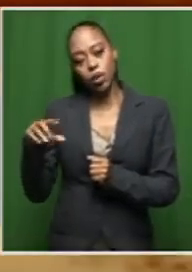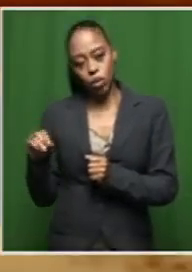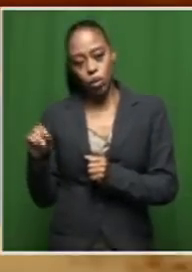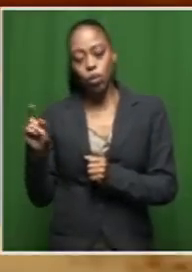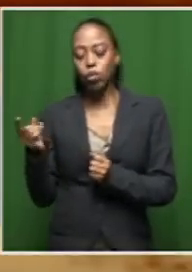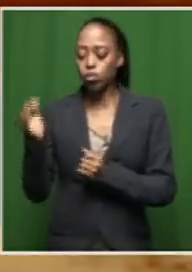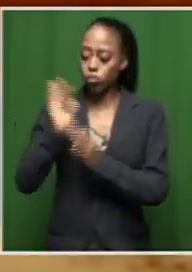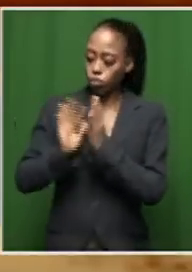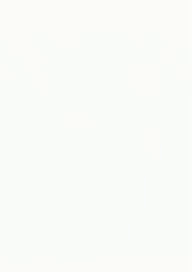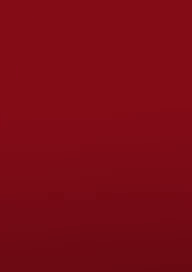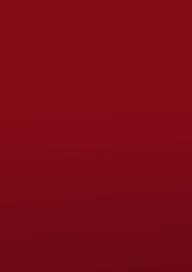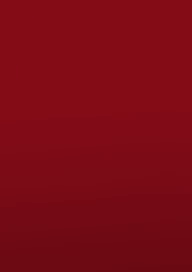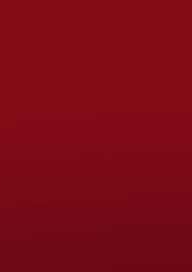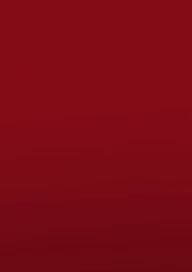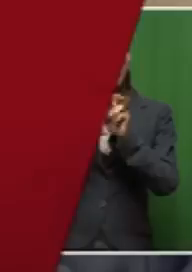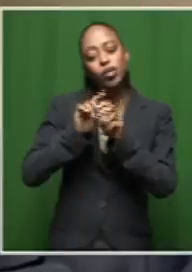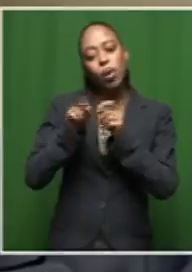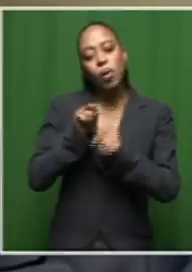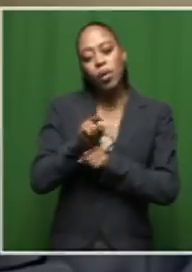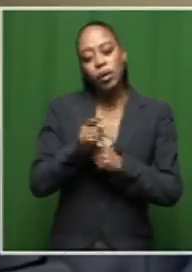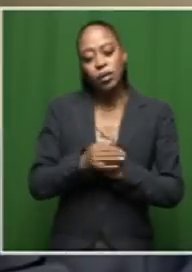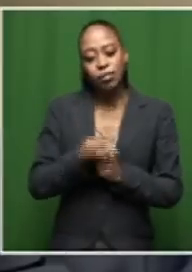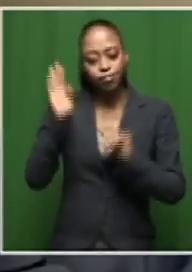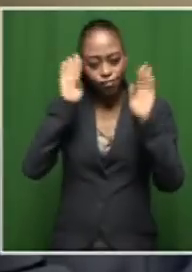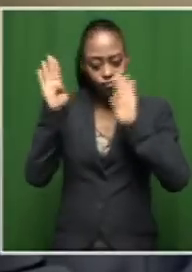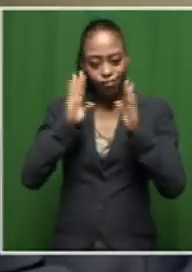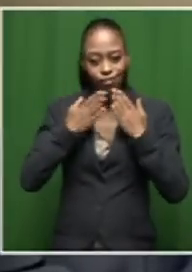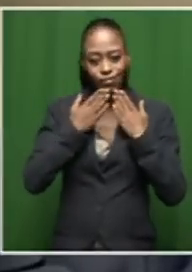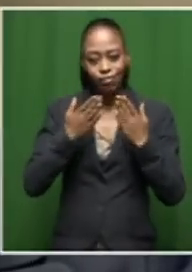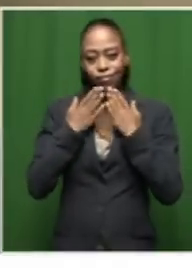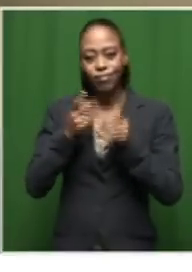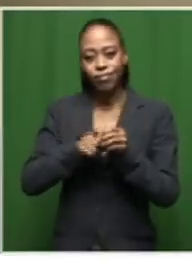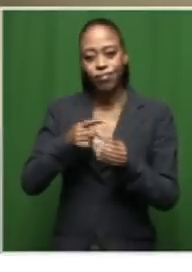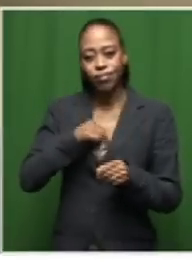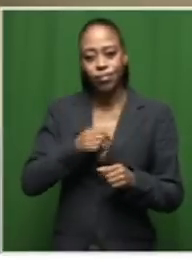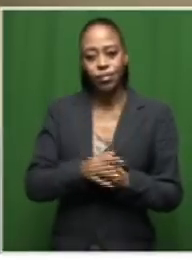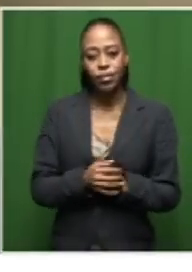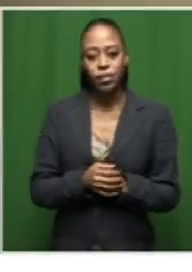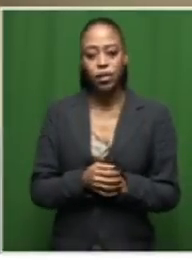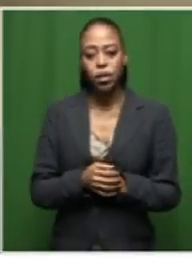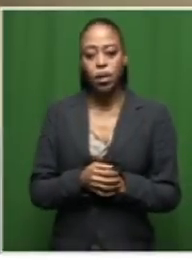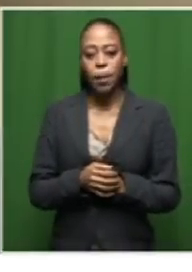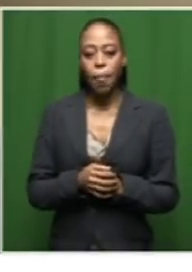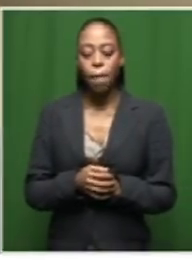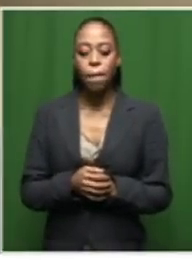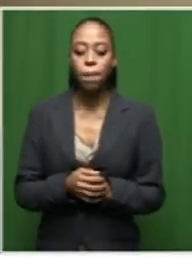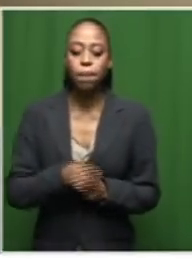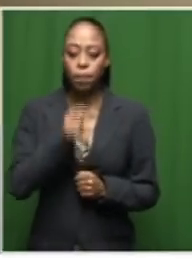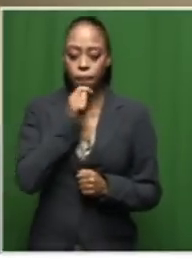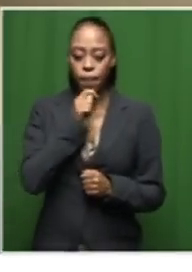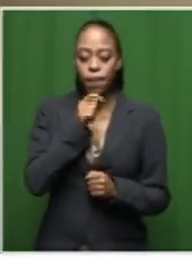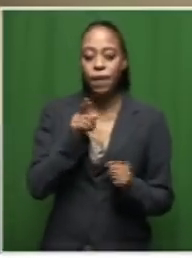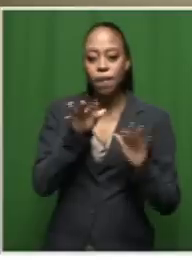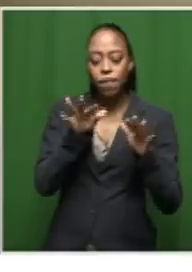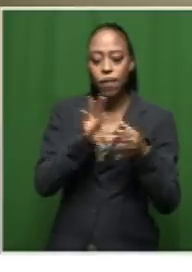to clarify a couple of issues on the subject. Good to have you. Thank you very, very much for your time. Morning, Leanne, and to